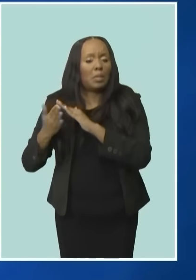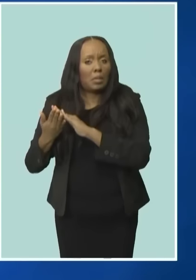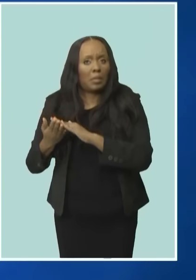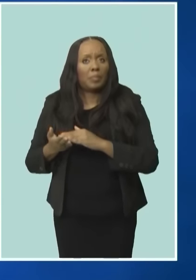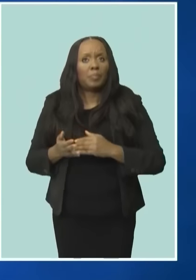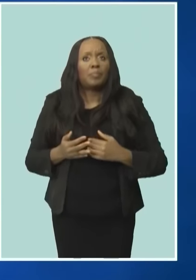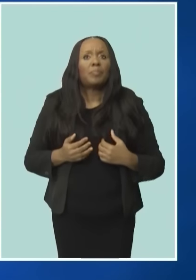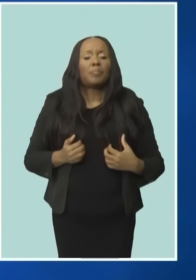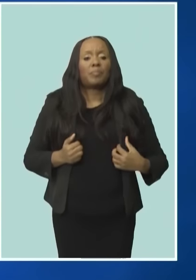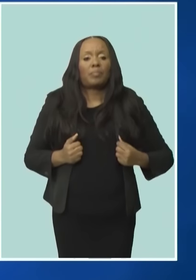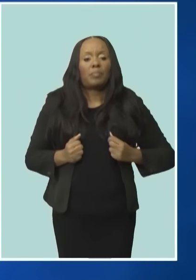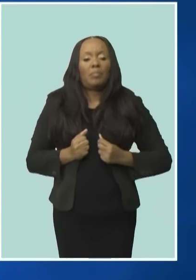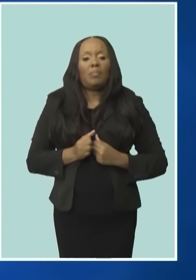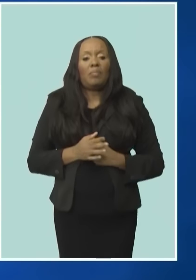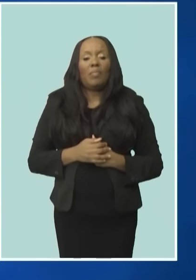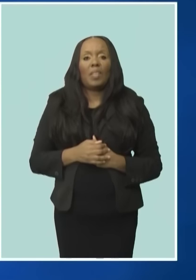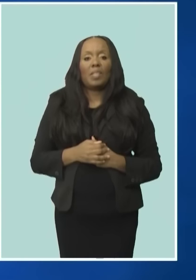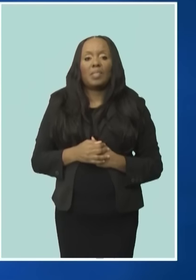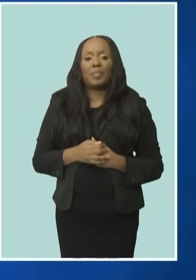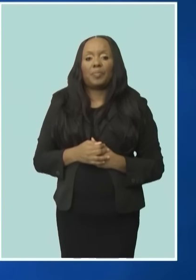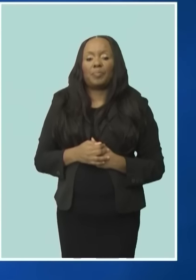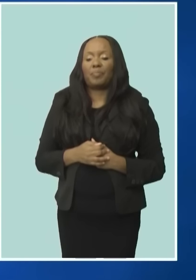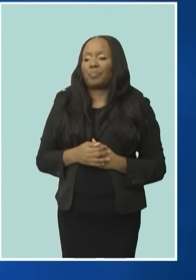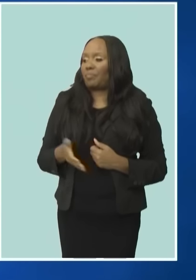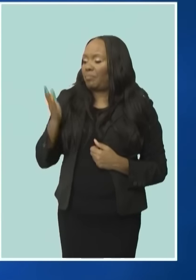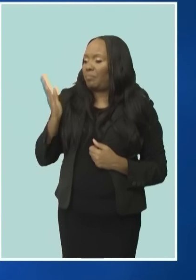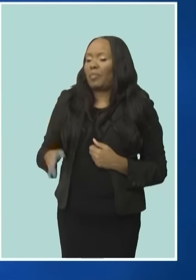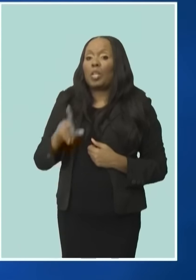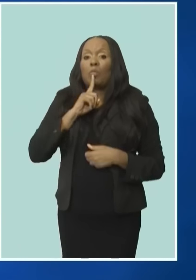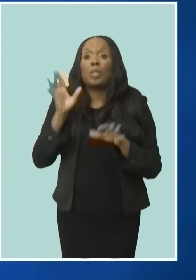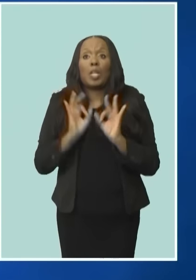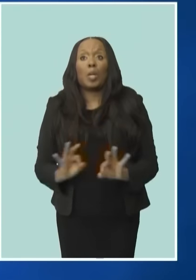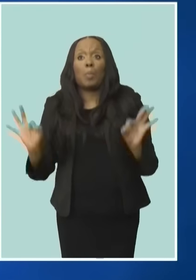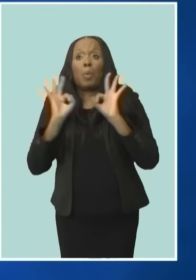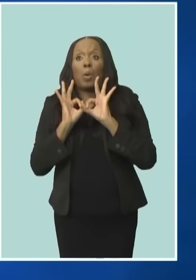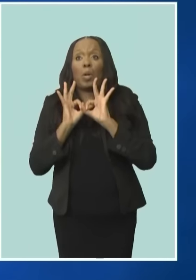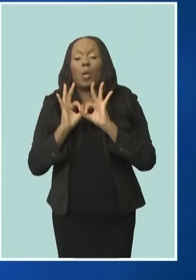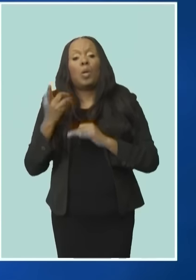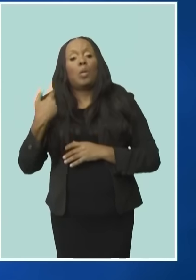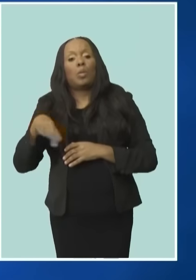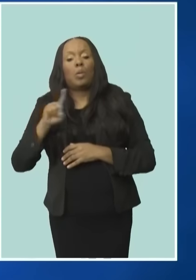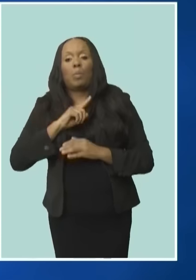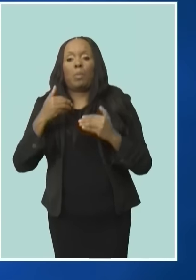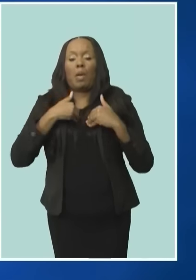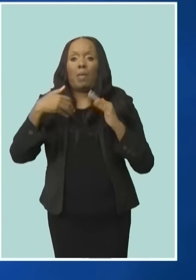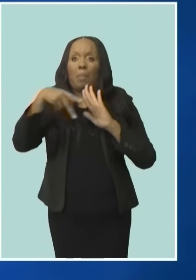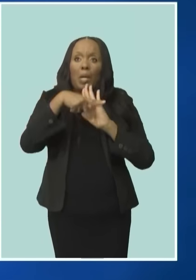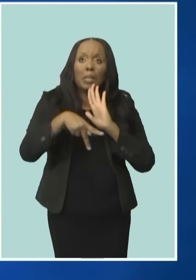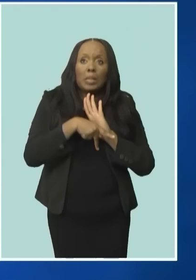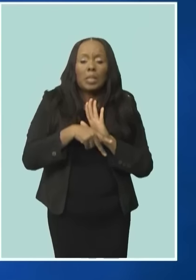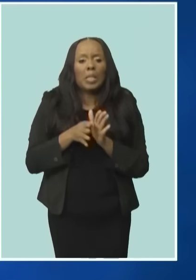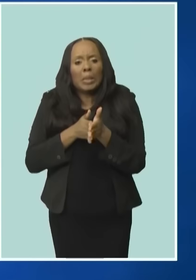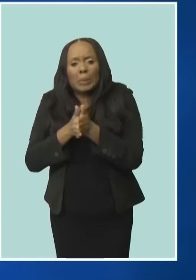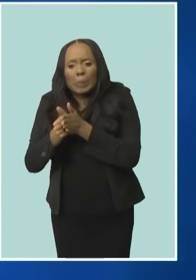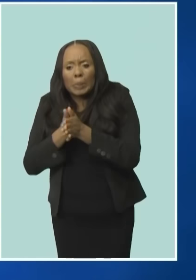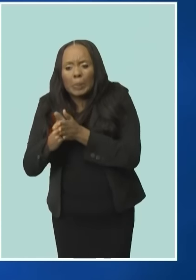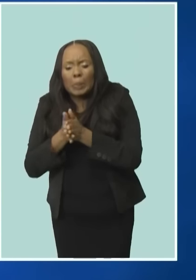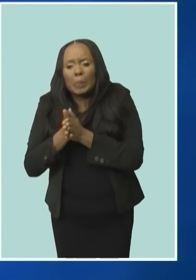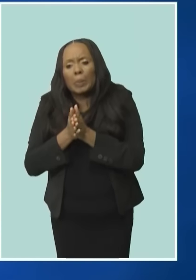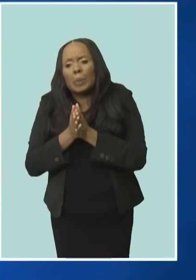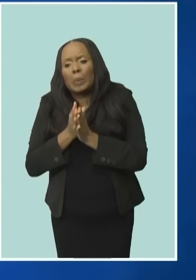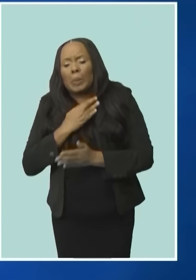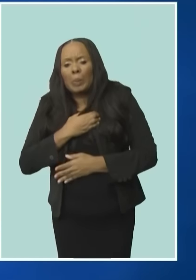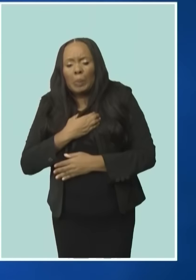It is therefore of utmost importance that we incorporate policy, passion,